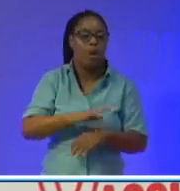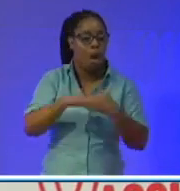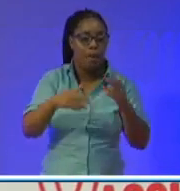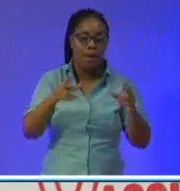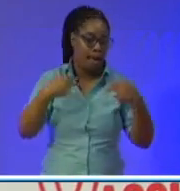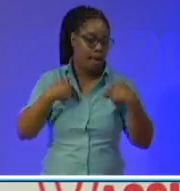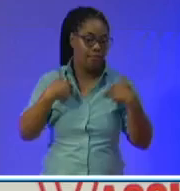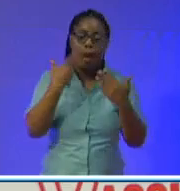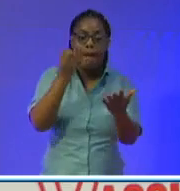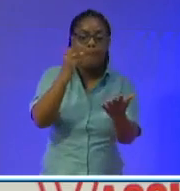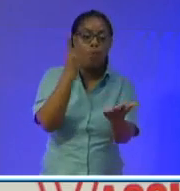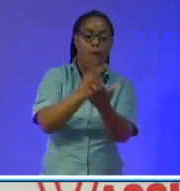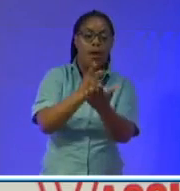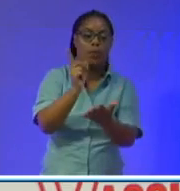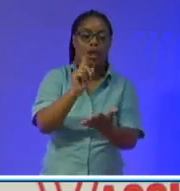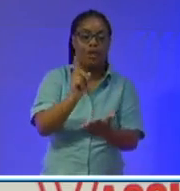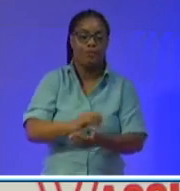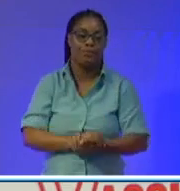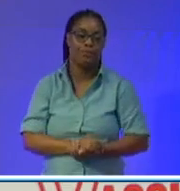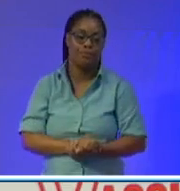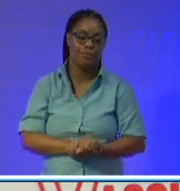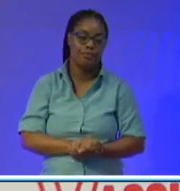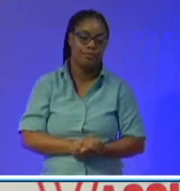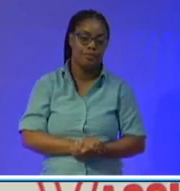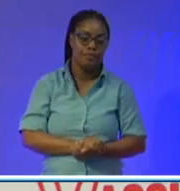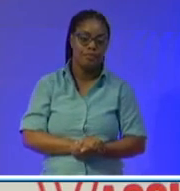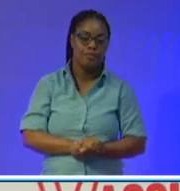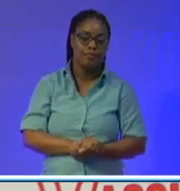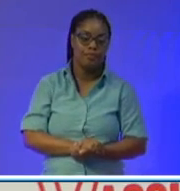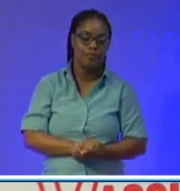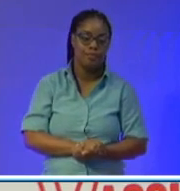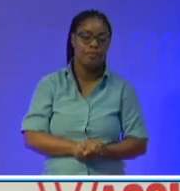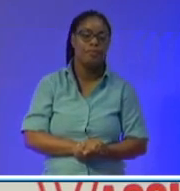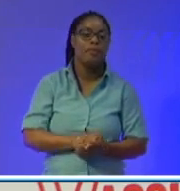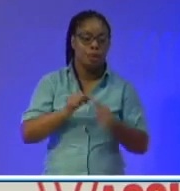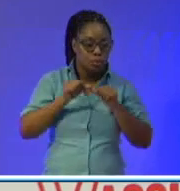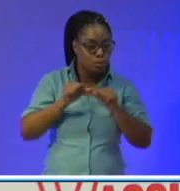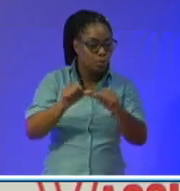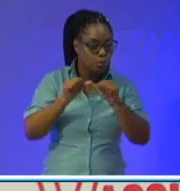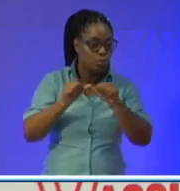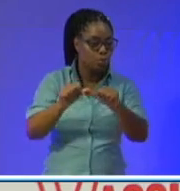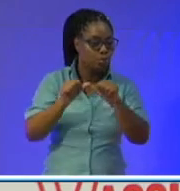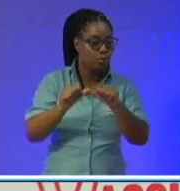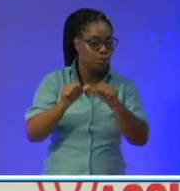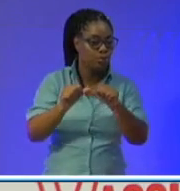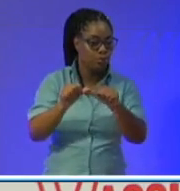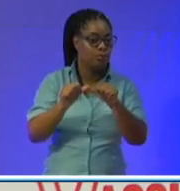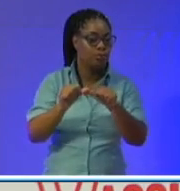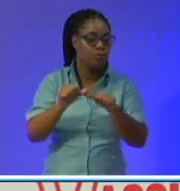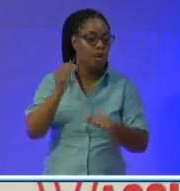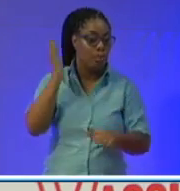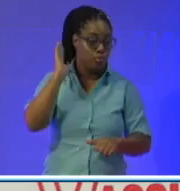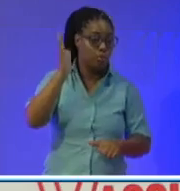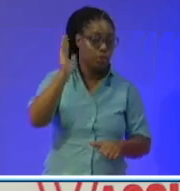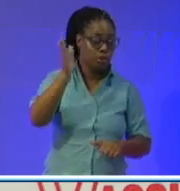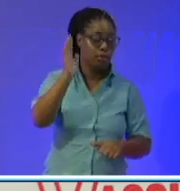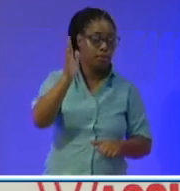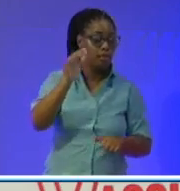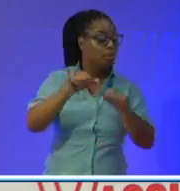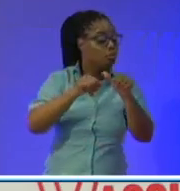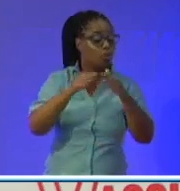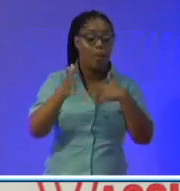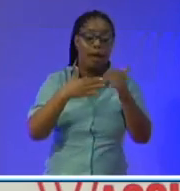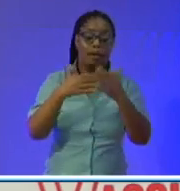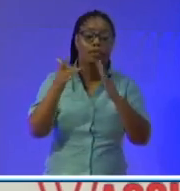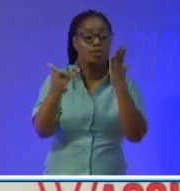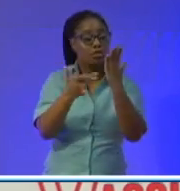unable to facilitate questions from the media, but we will continue with the press conference. This time we go across to Dr.